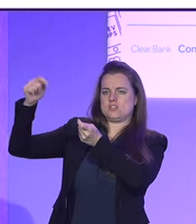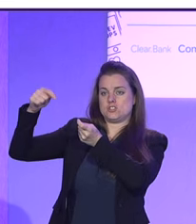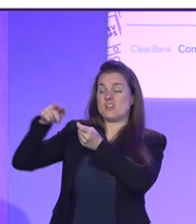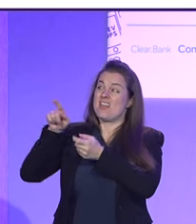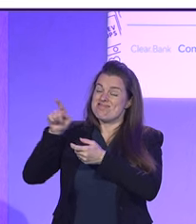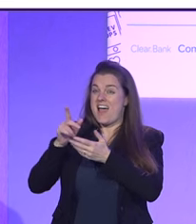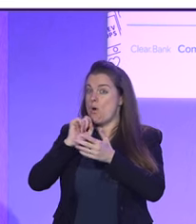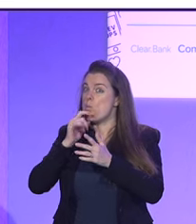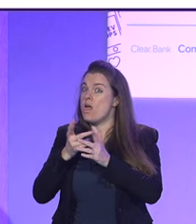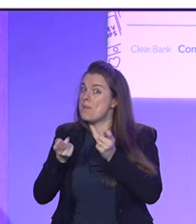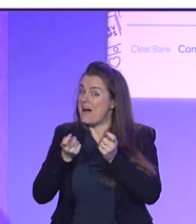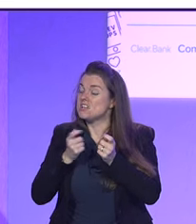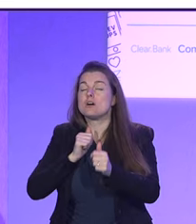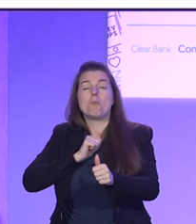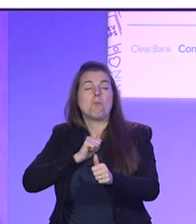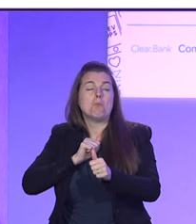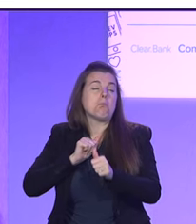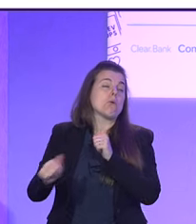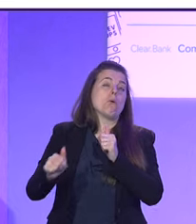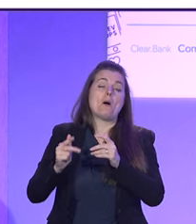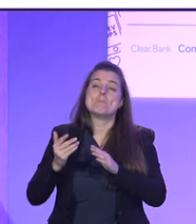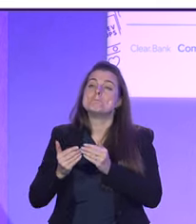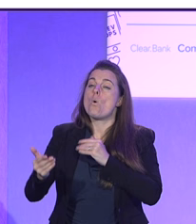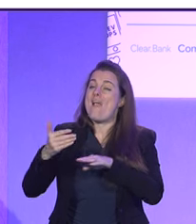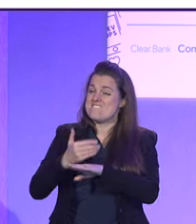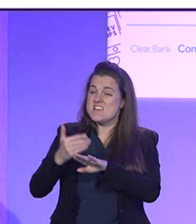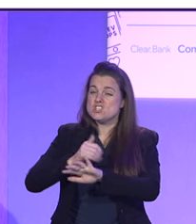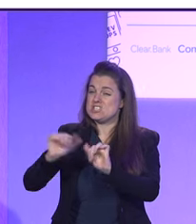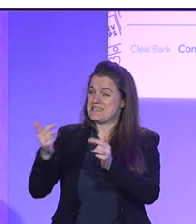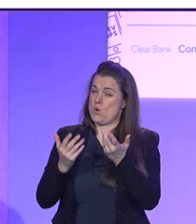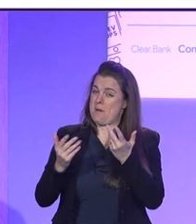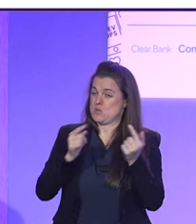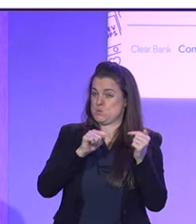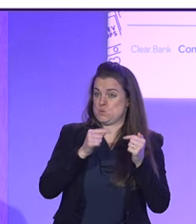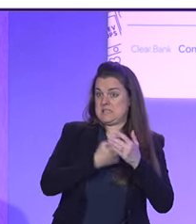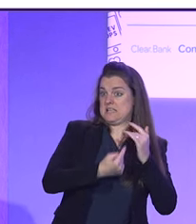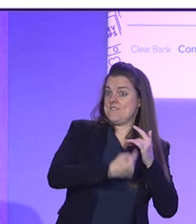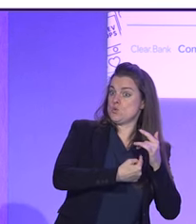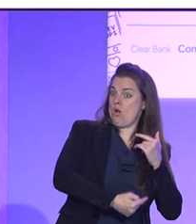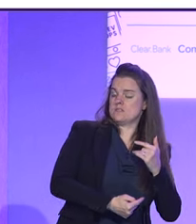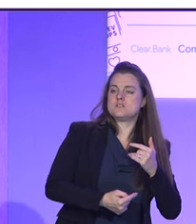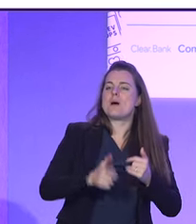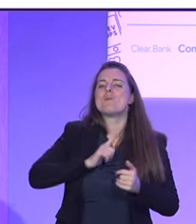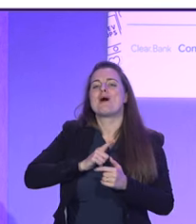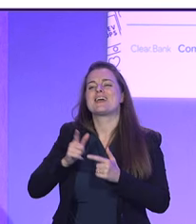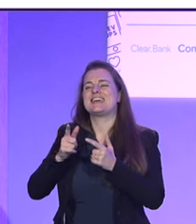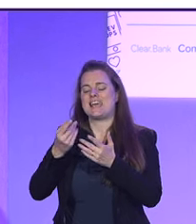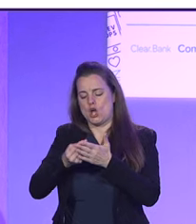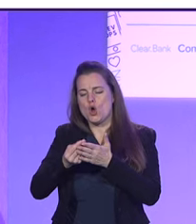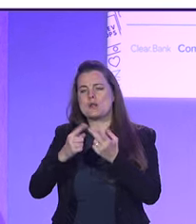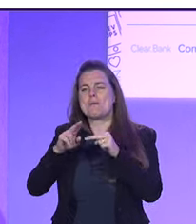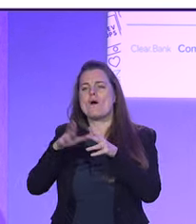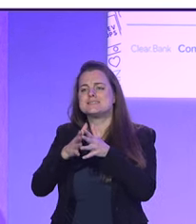than you can ever do, because they have these economies of scales. They run data centers at